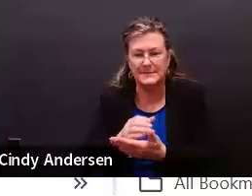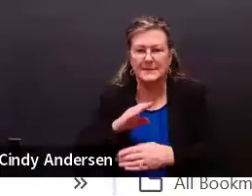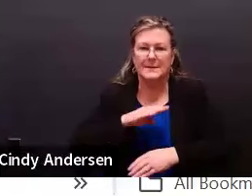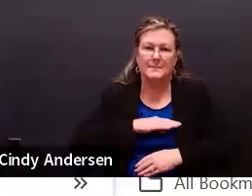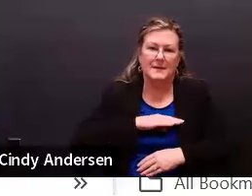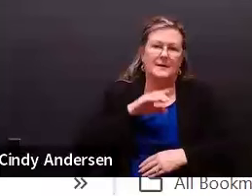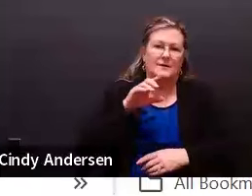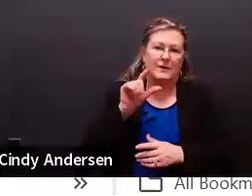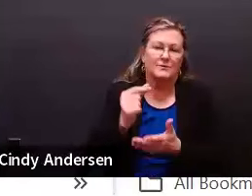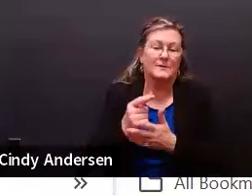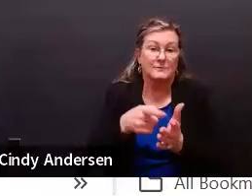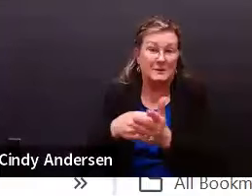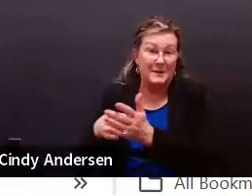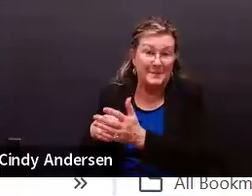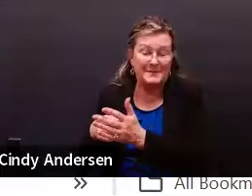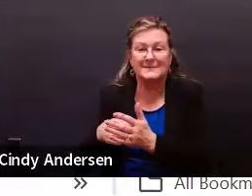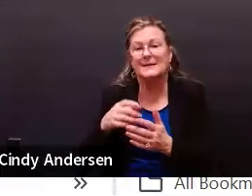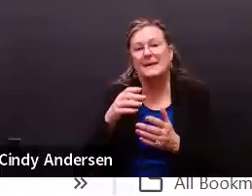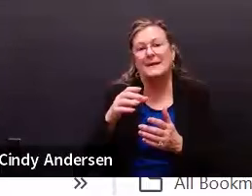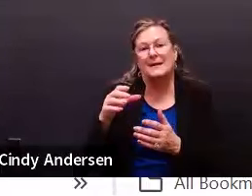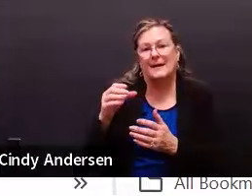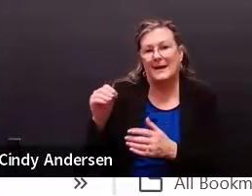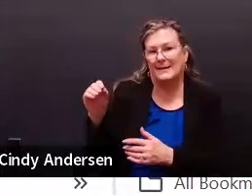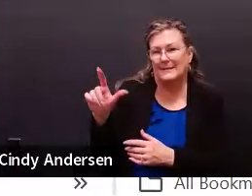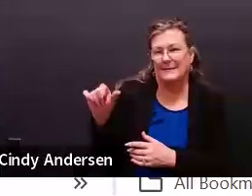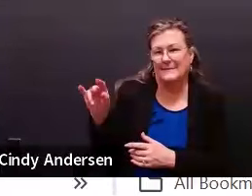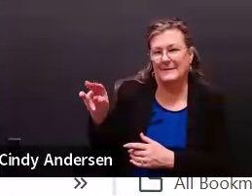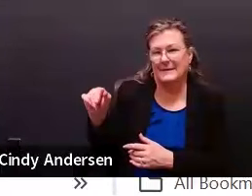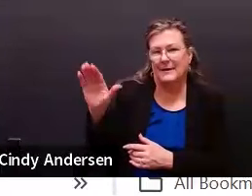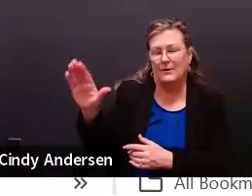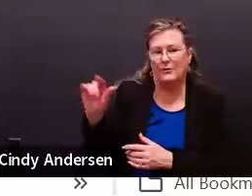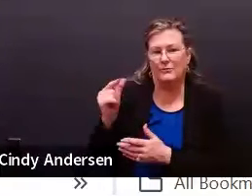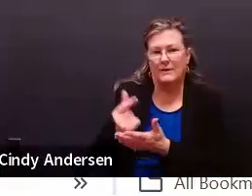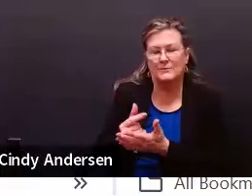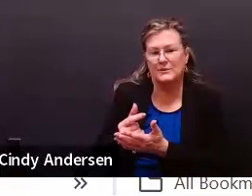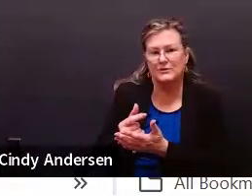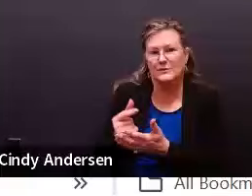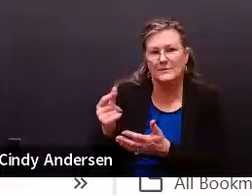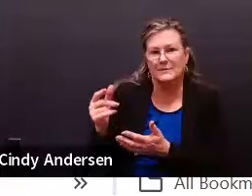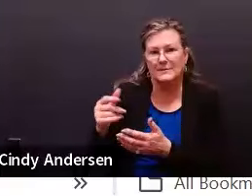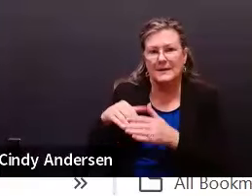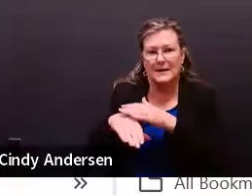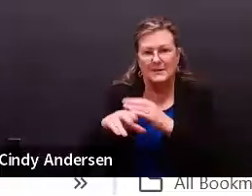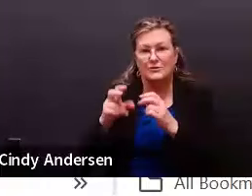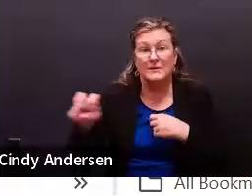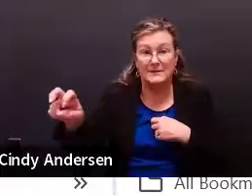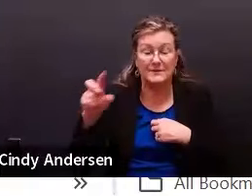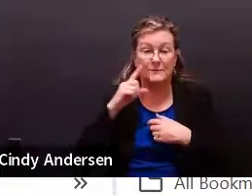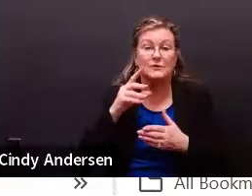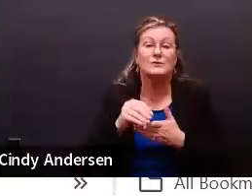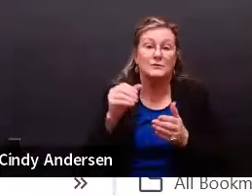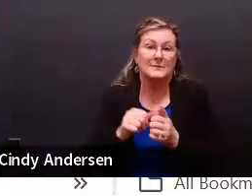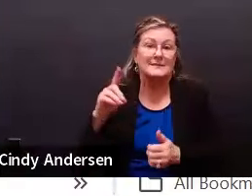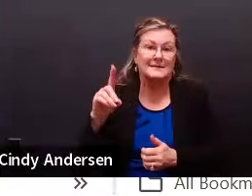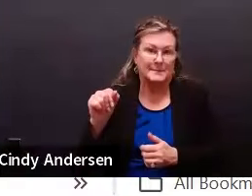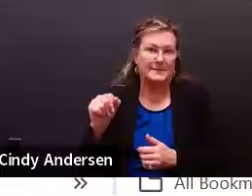graduation requirements, as well as Lavinia's that graduation and transition for students with